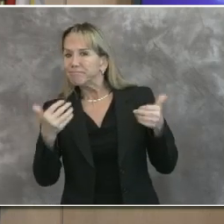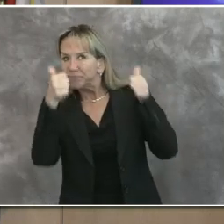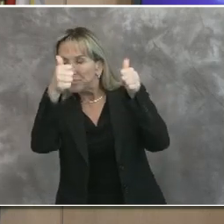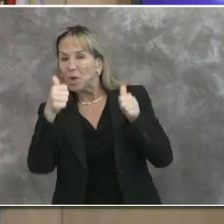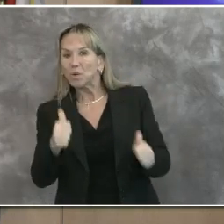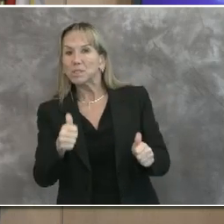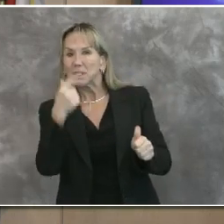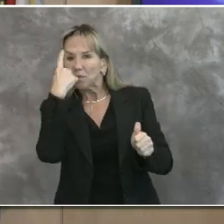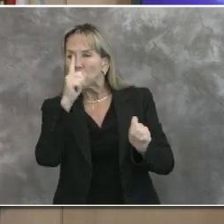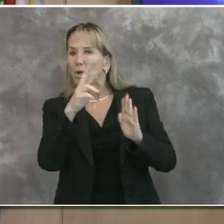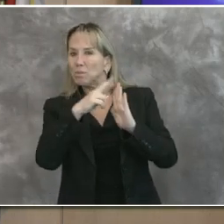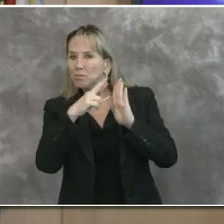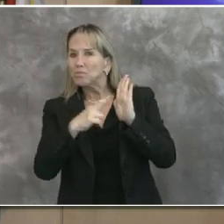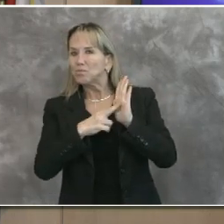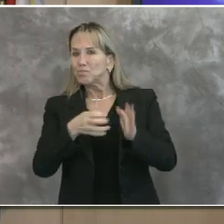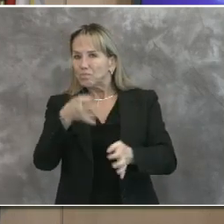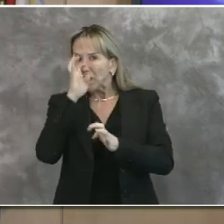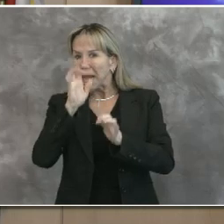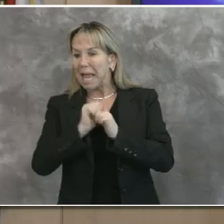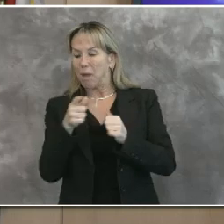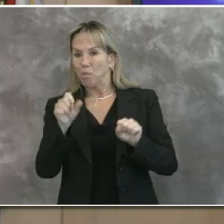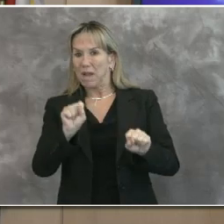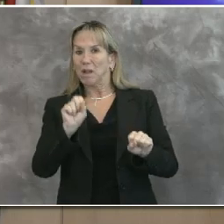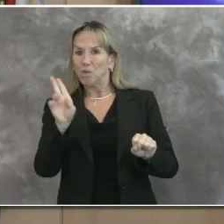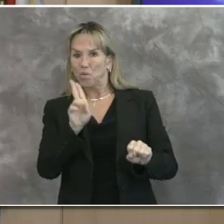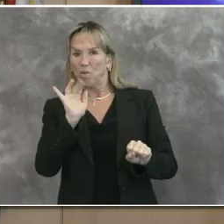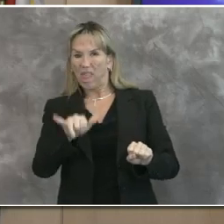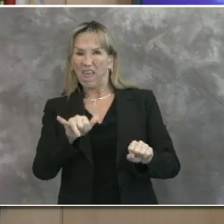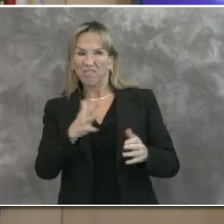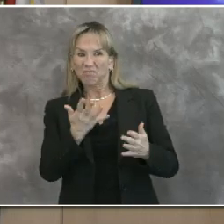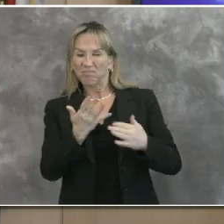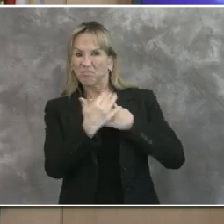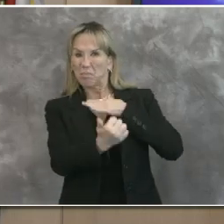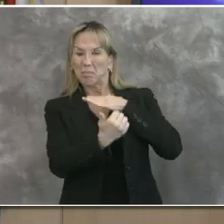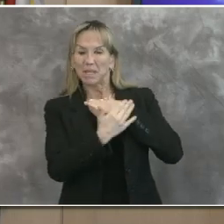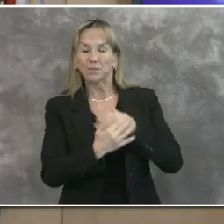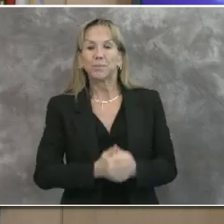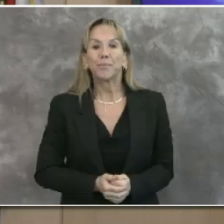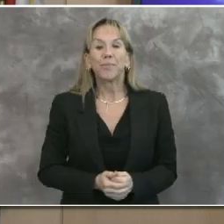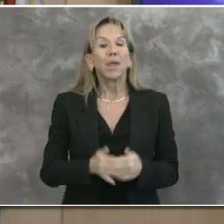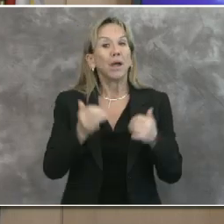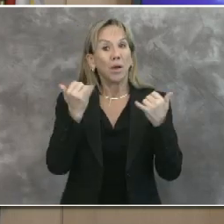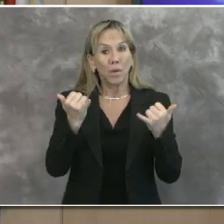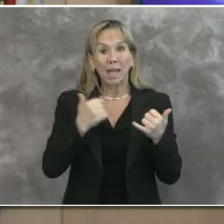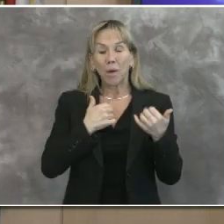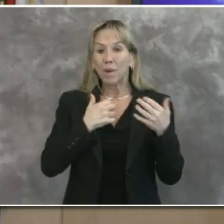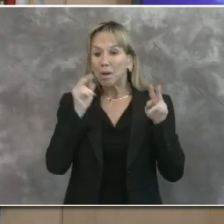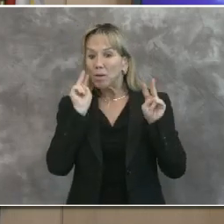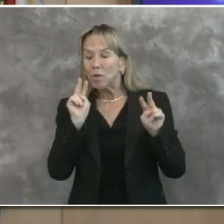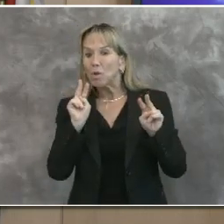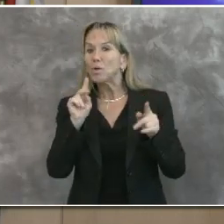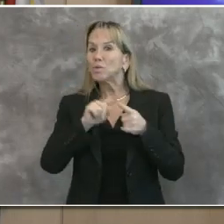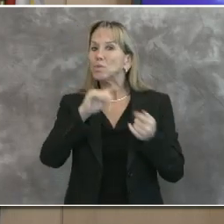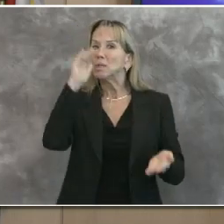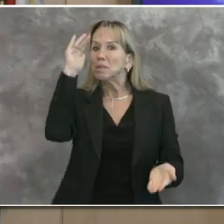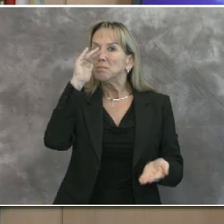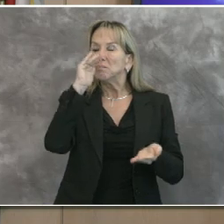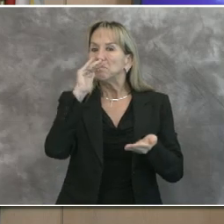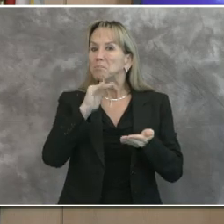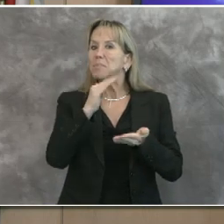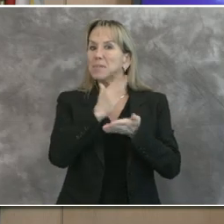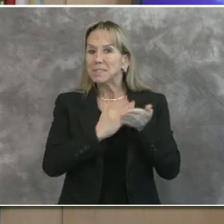in regards to the use of those beaches. As we look to loosen some rules, we also have to tighten